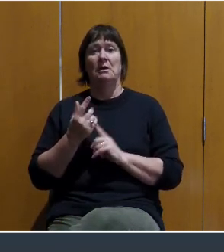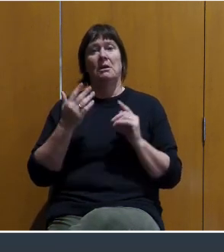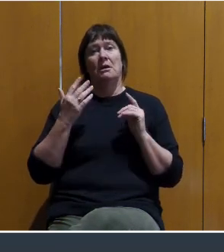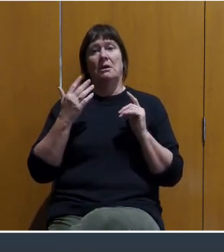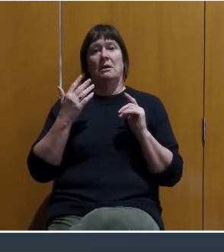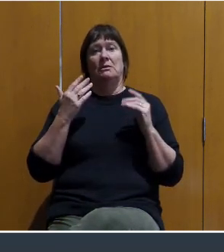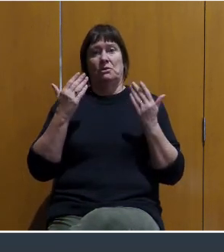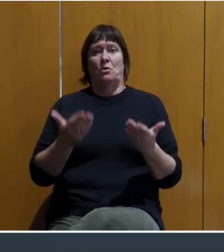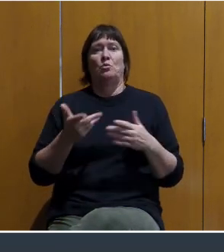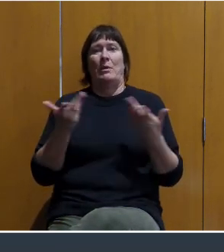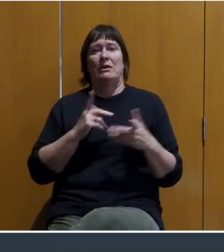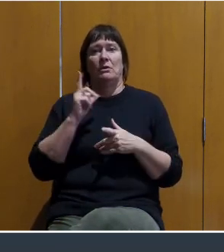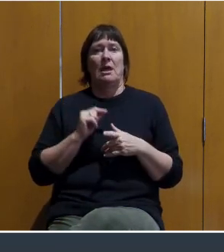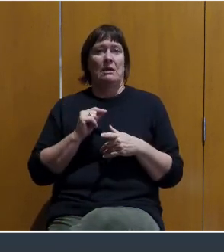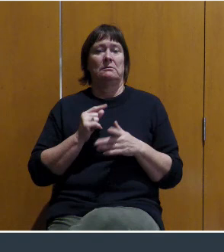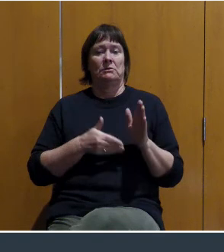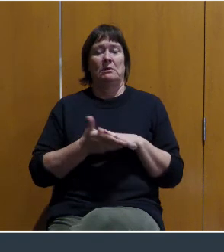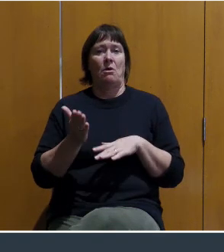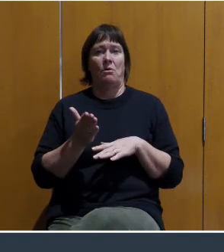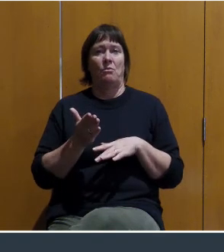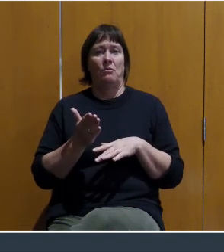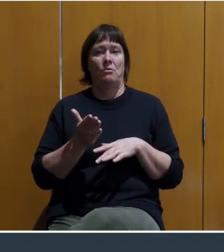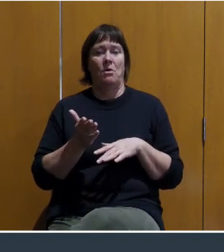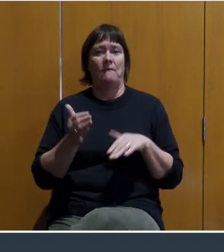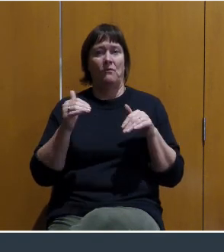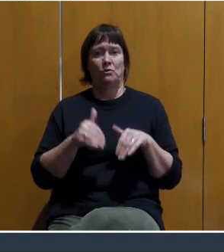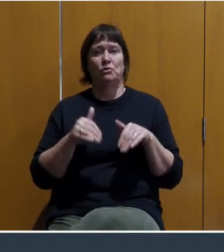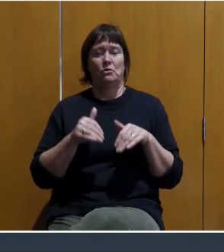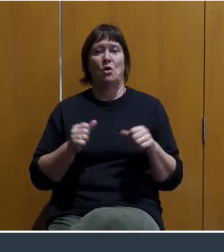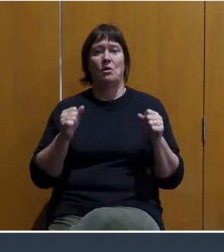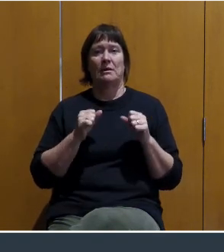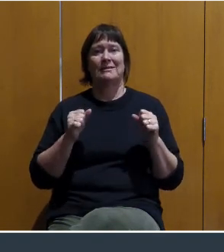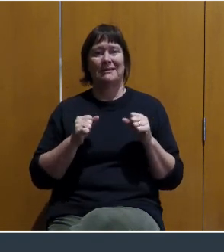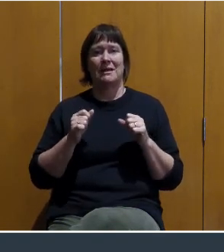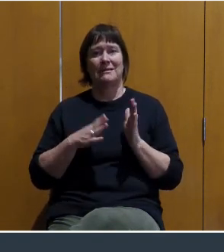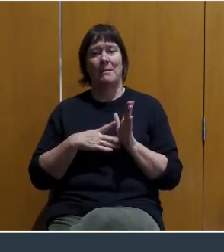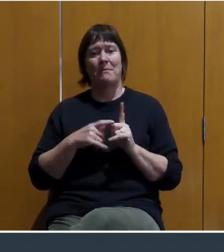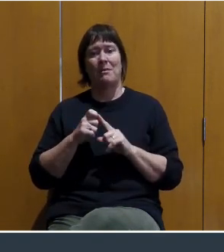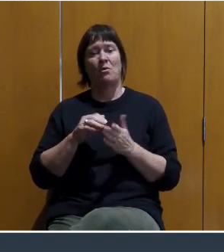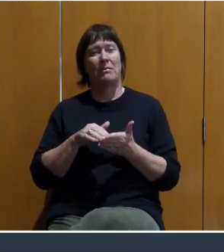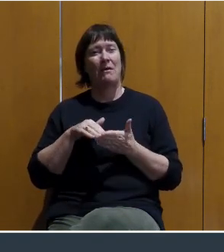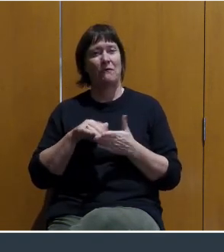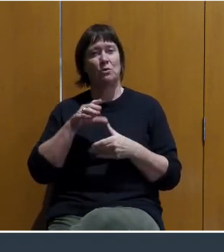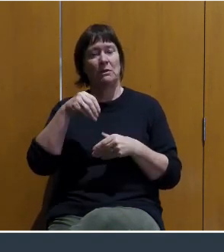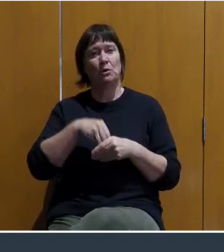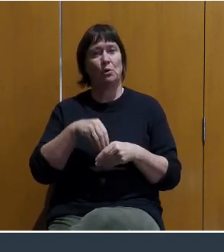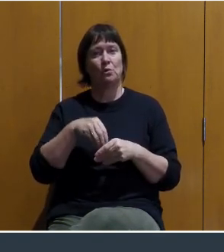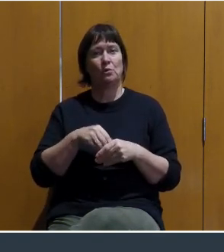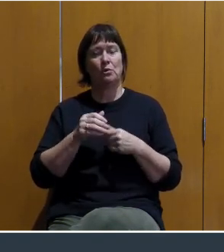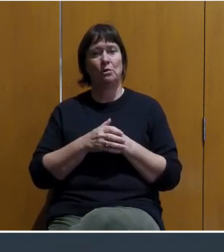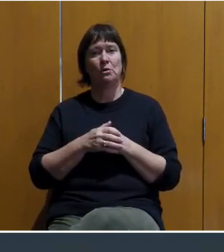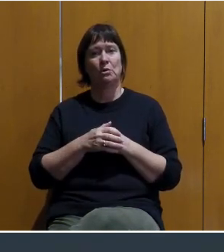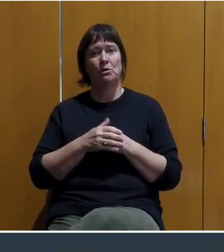whole lot of places in Napier, and whether that map would actually be a helpful addition to the bylaw to show that we're not